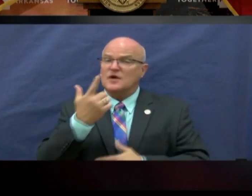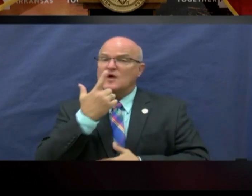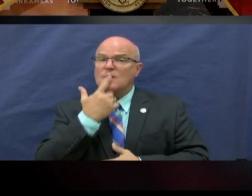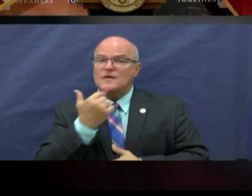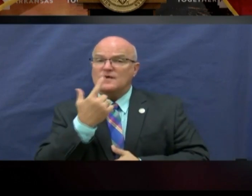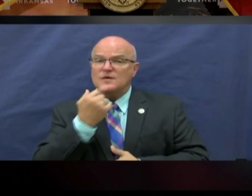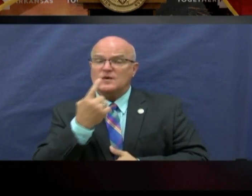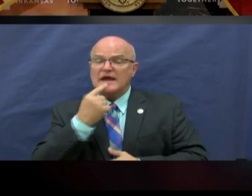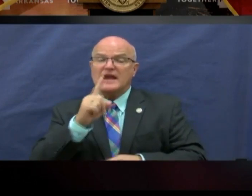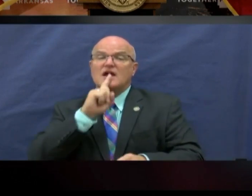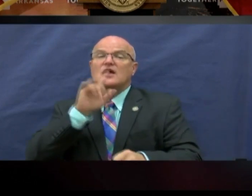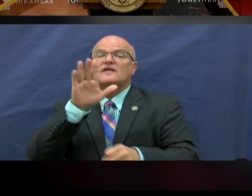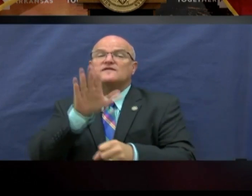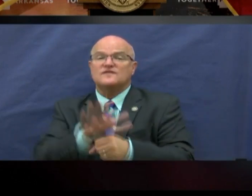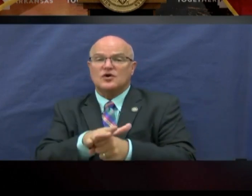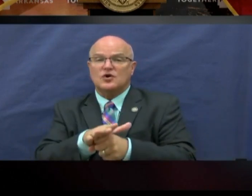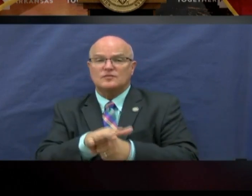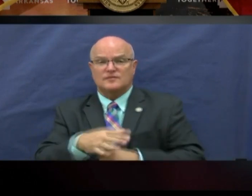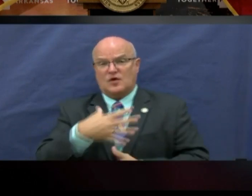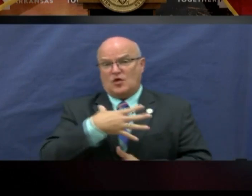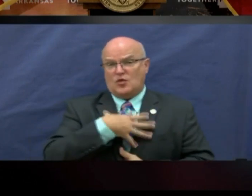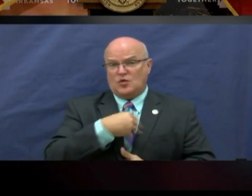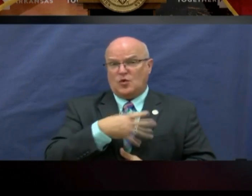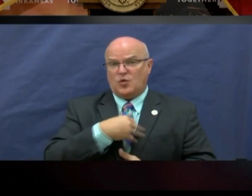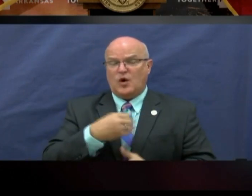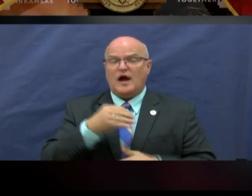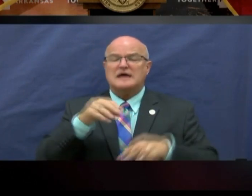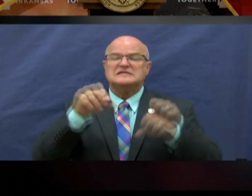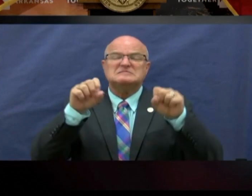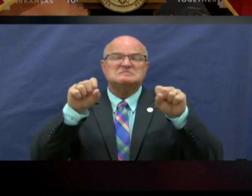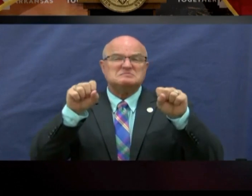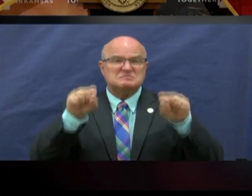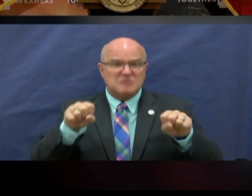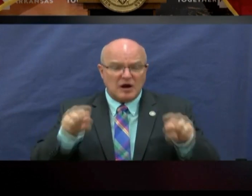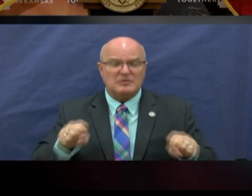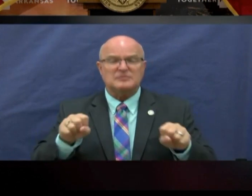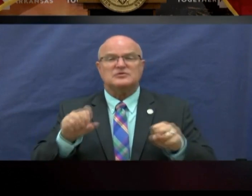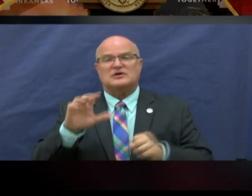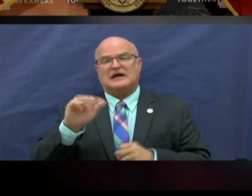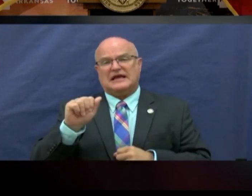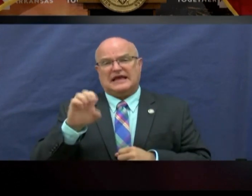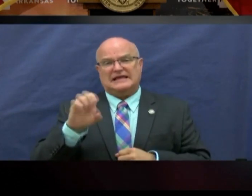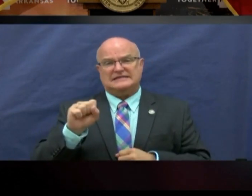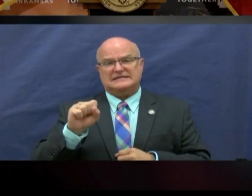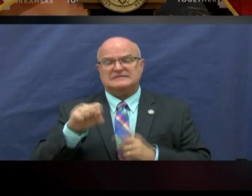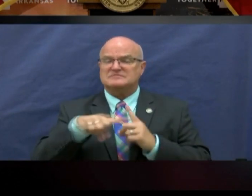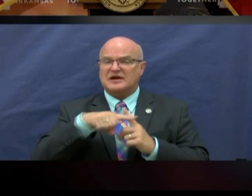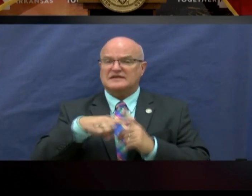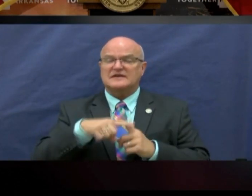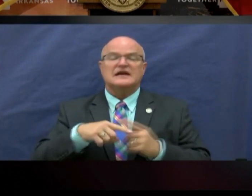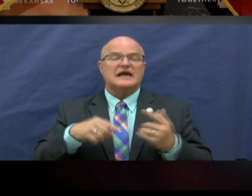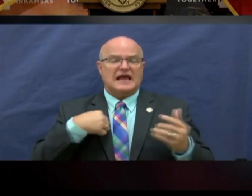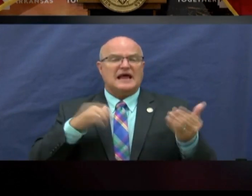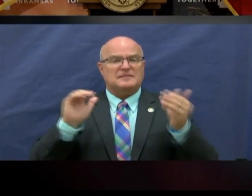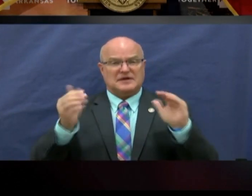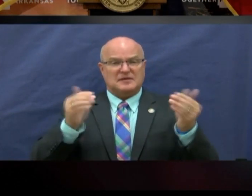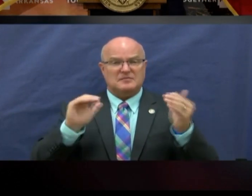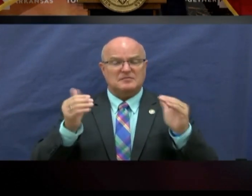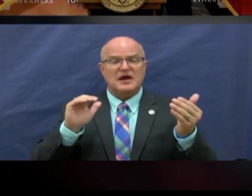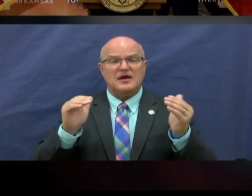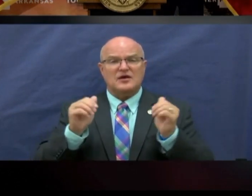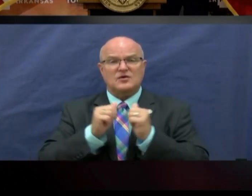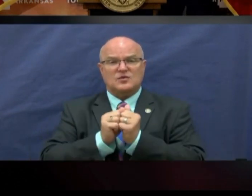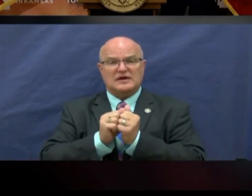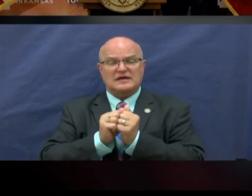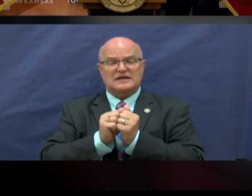the confirmed cases, and the white are the probable cases. And you can see again, I'm comparing to the